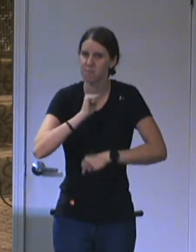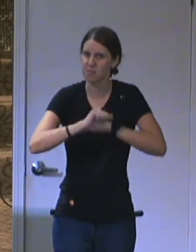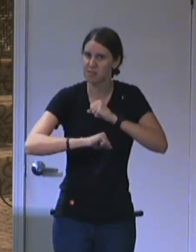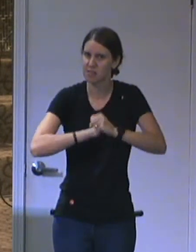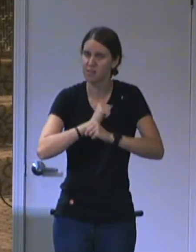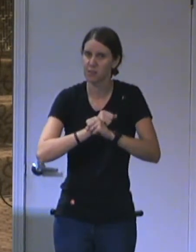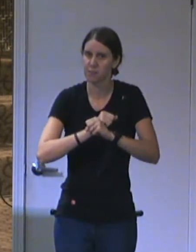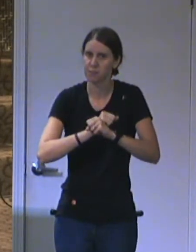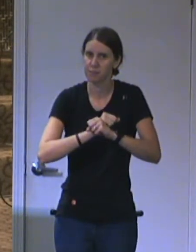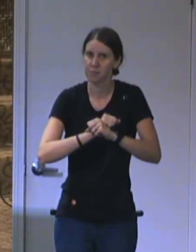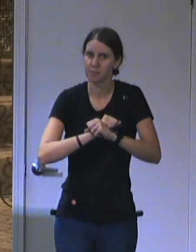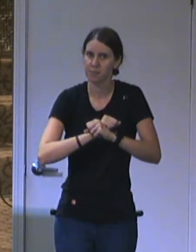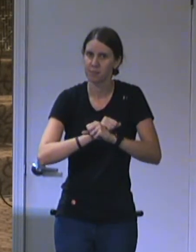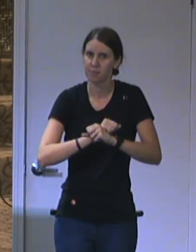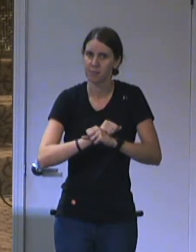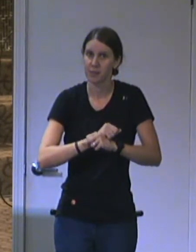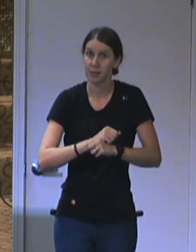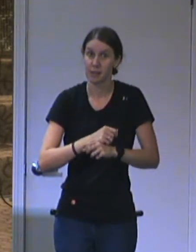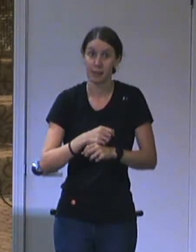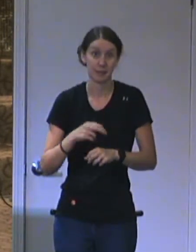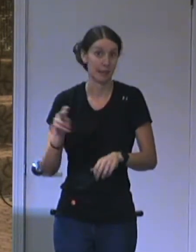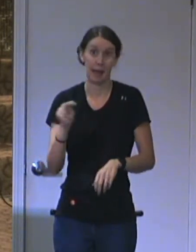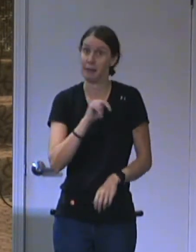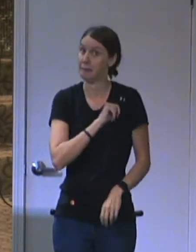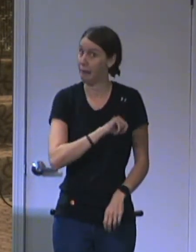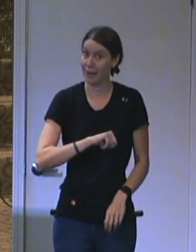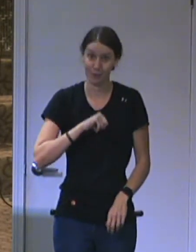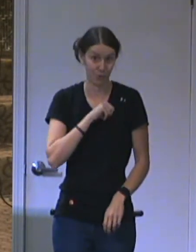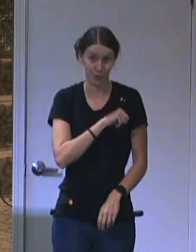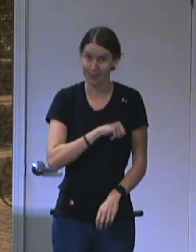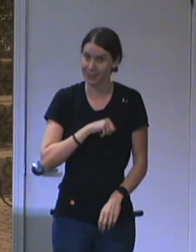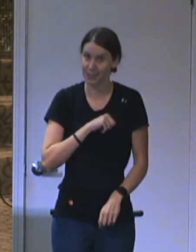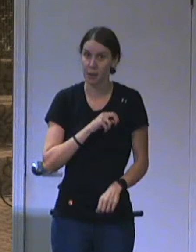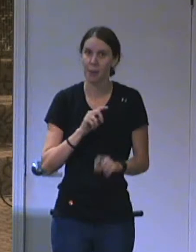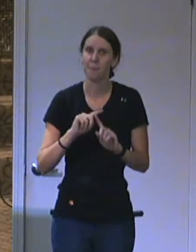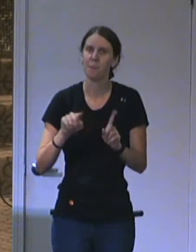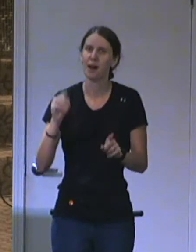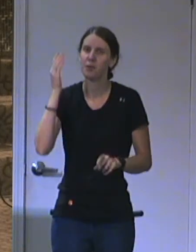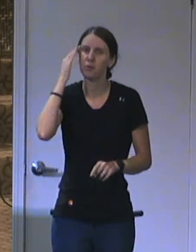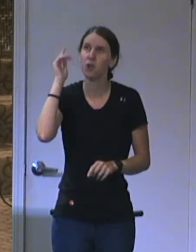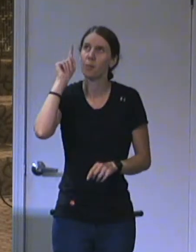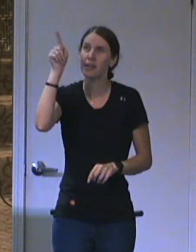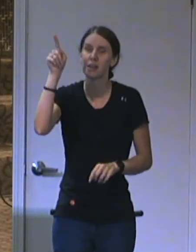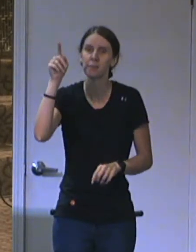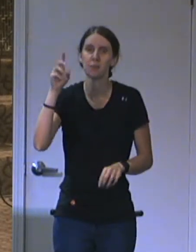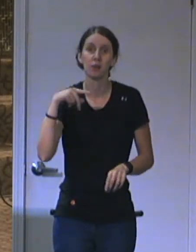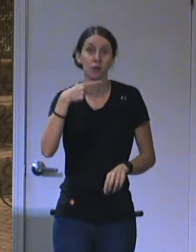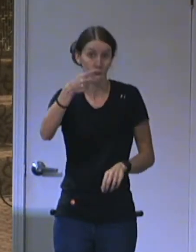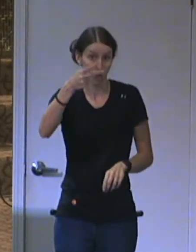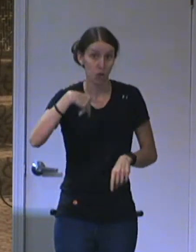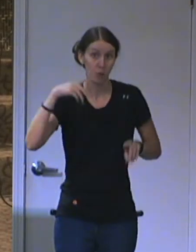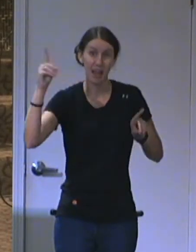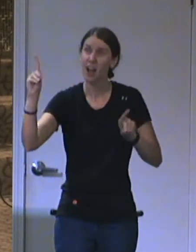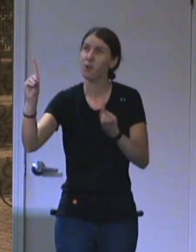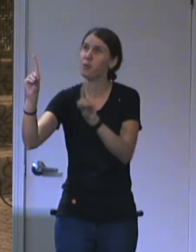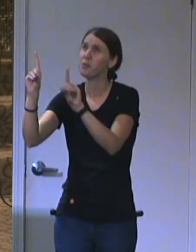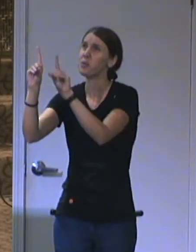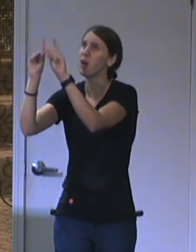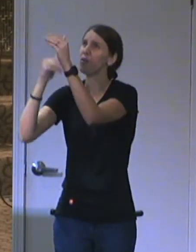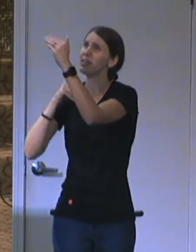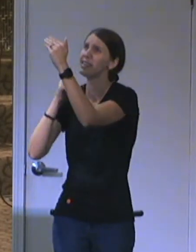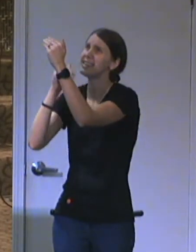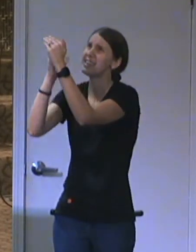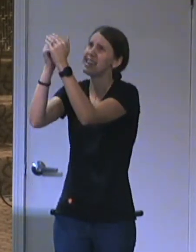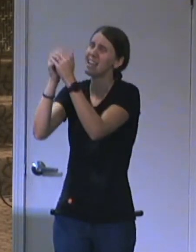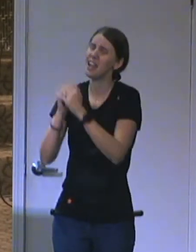And that doesn't come naturally. That comes from knowing Him. And when I'm so close to Him, I'm in His Word, and His